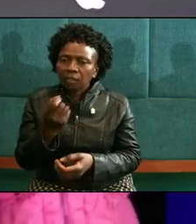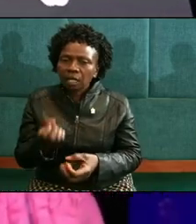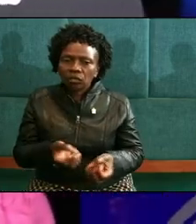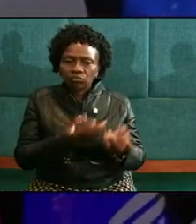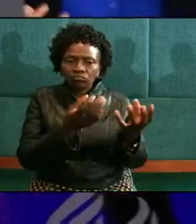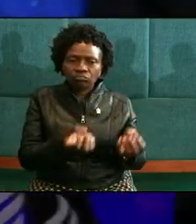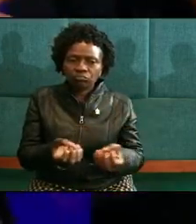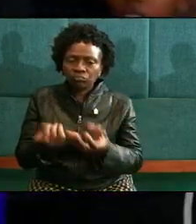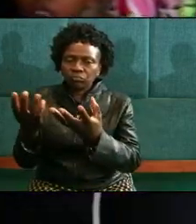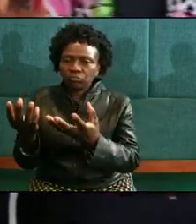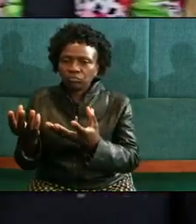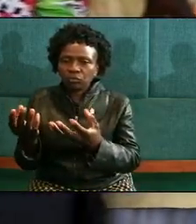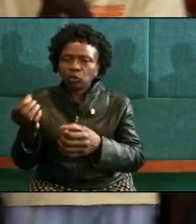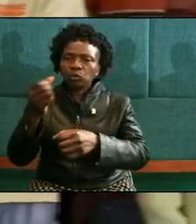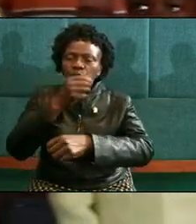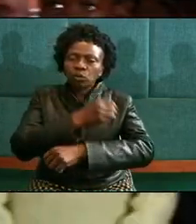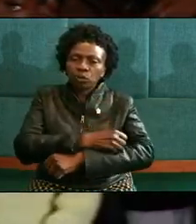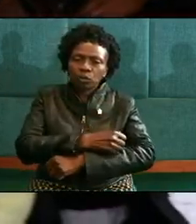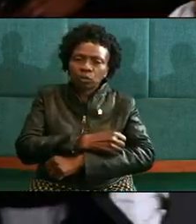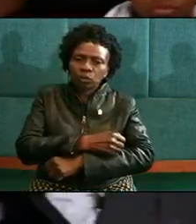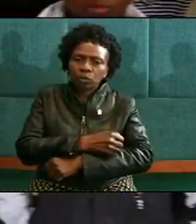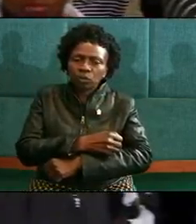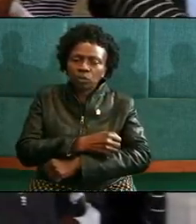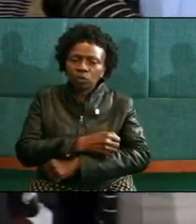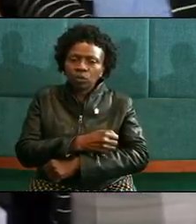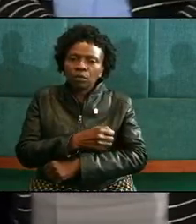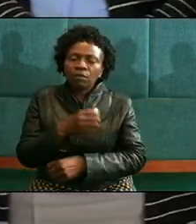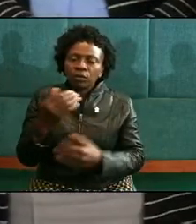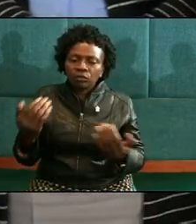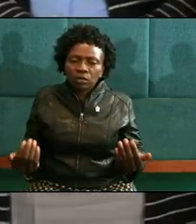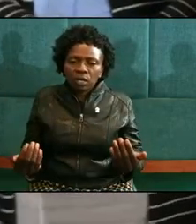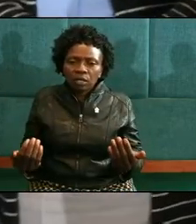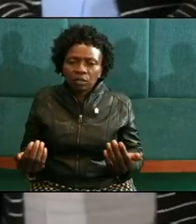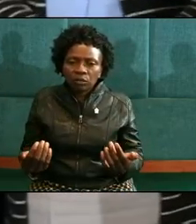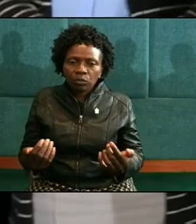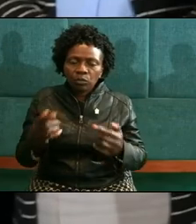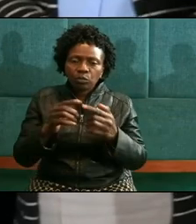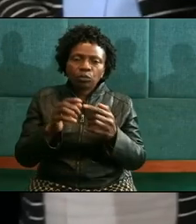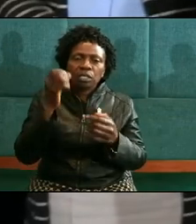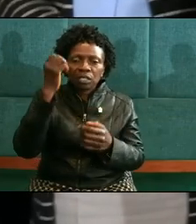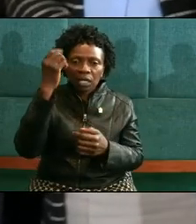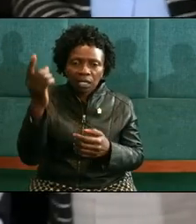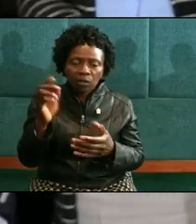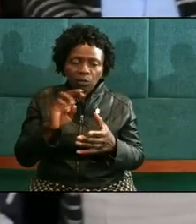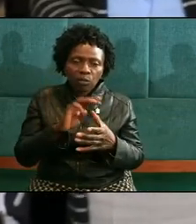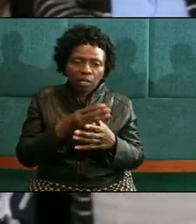so that they can choose to decide whether they want to be a boy or girl.